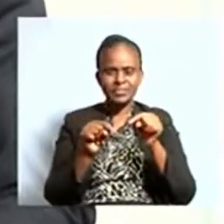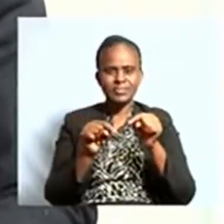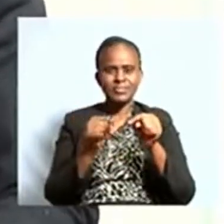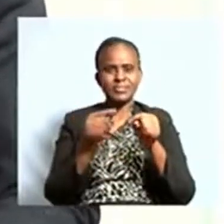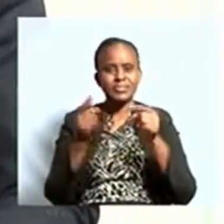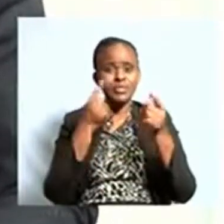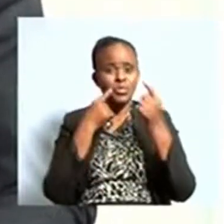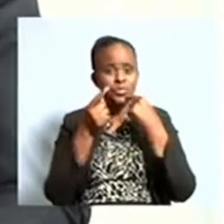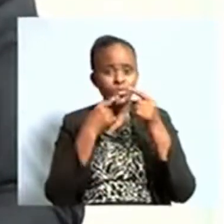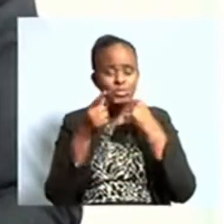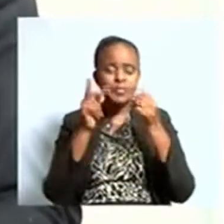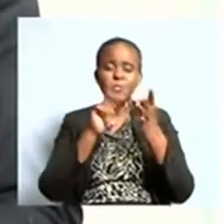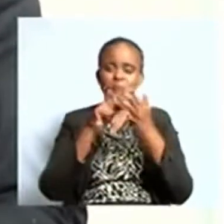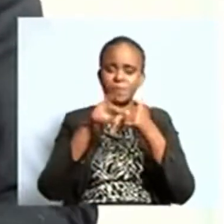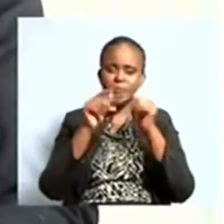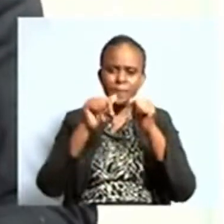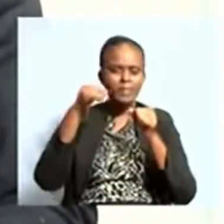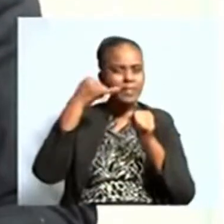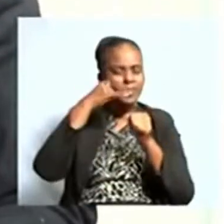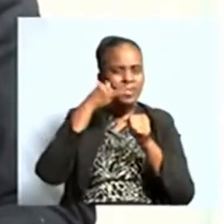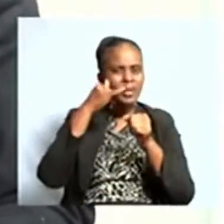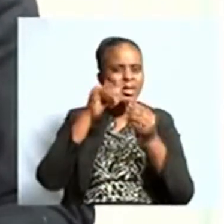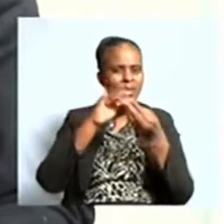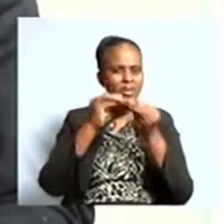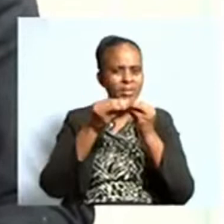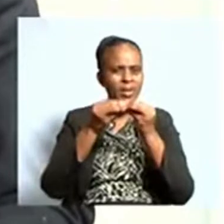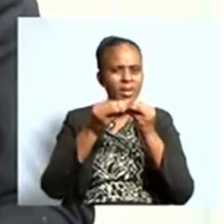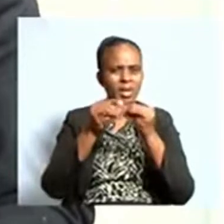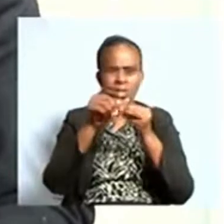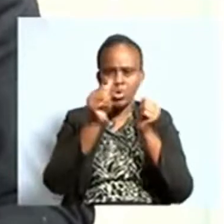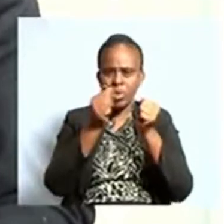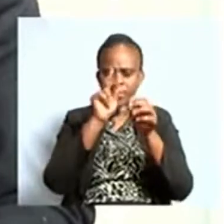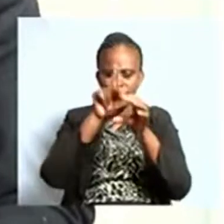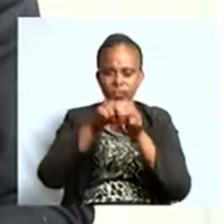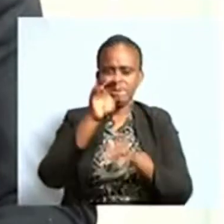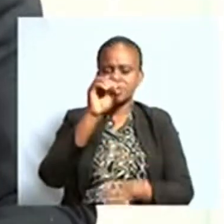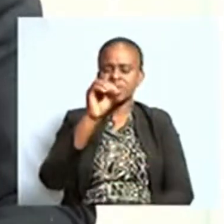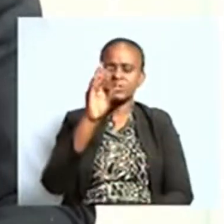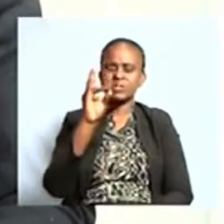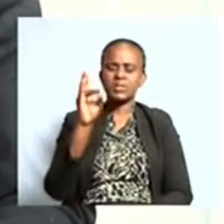interactive program. The number that we're using, if you wish to take part, is